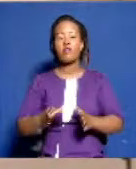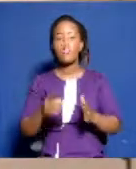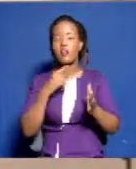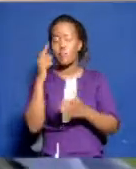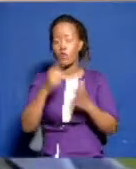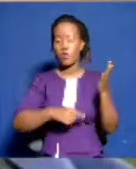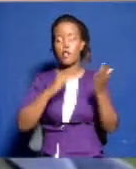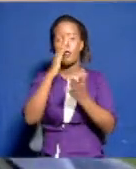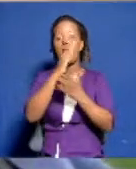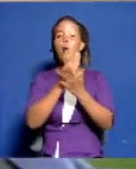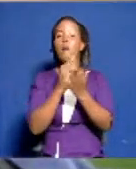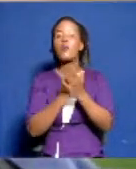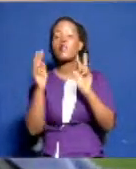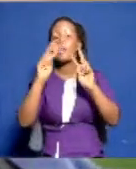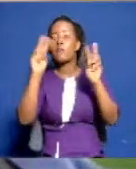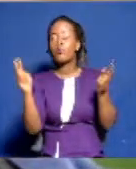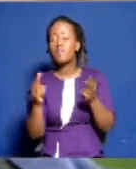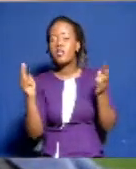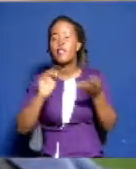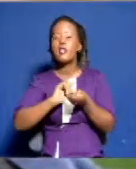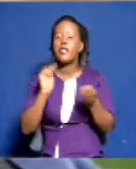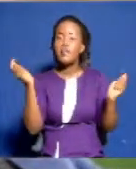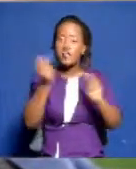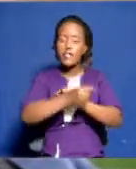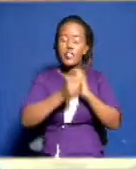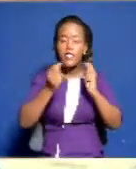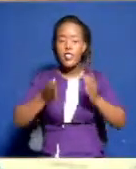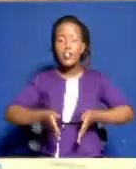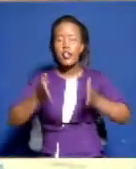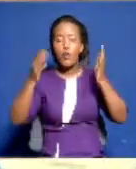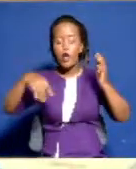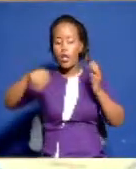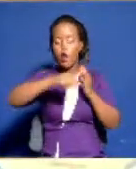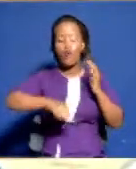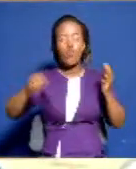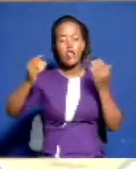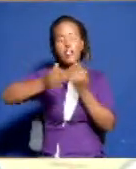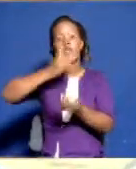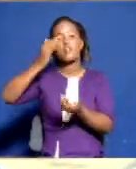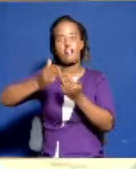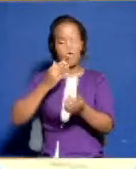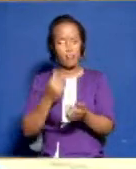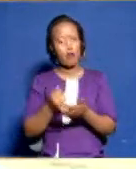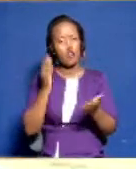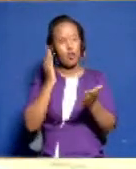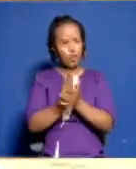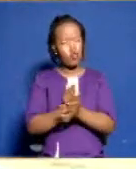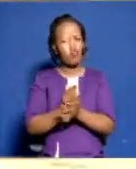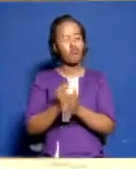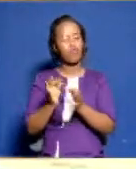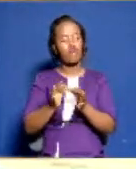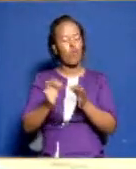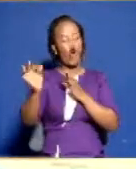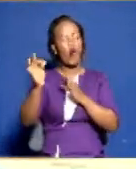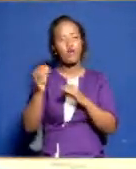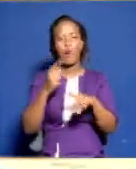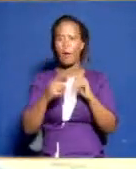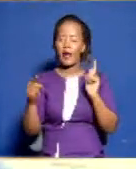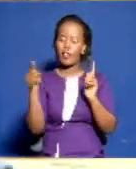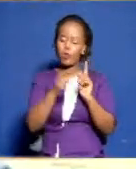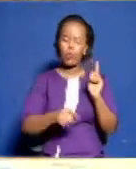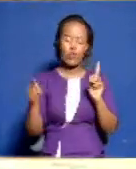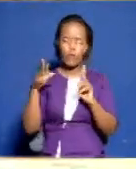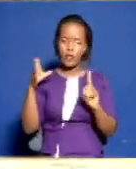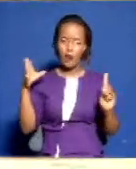Way We Care will take time but expressed optimism. It will take time, but we'll get there because we are in the right track with our